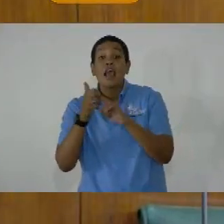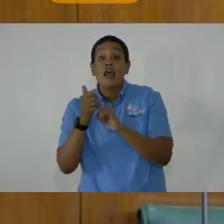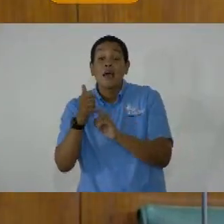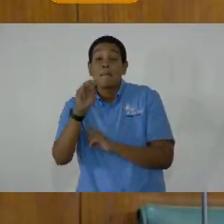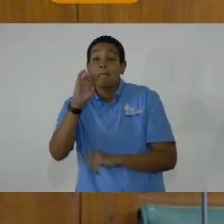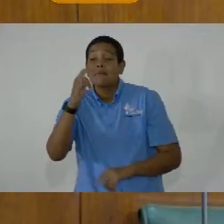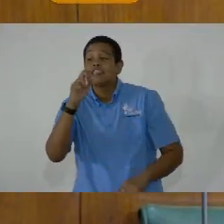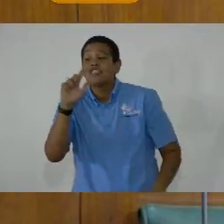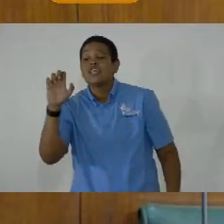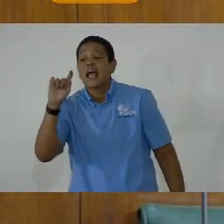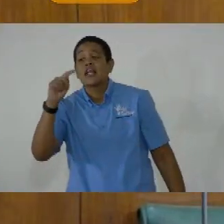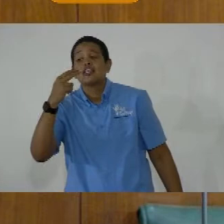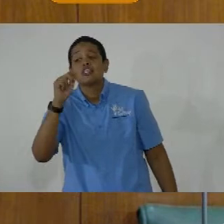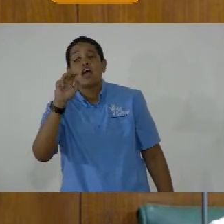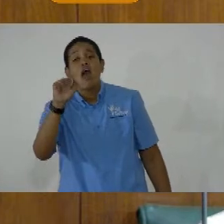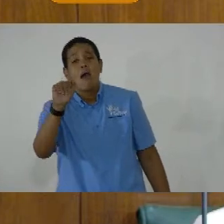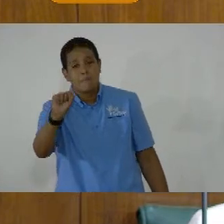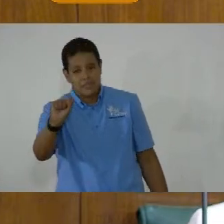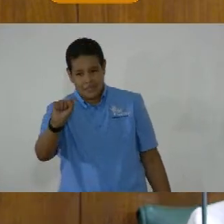Thomas.